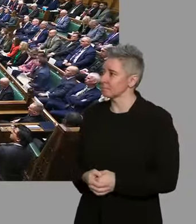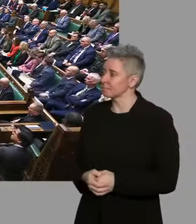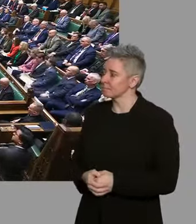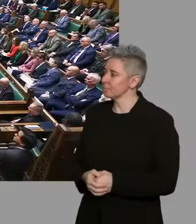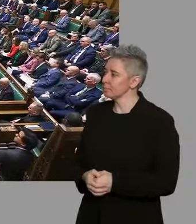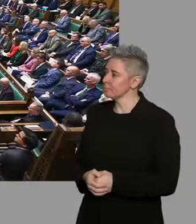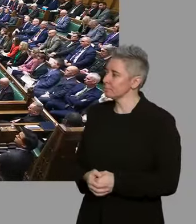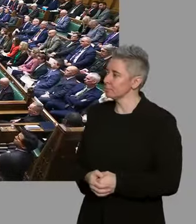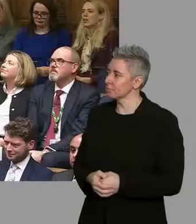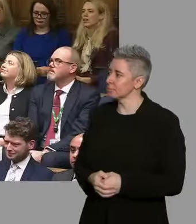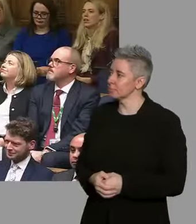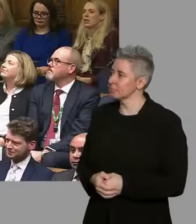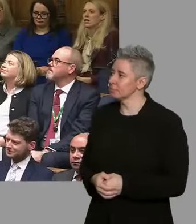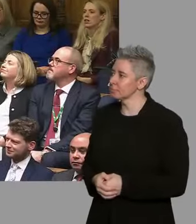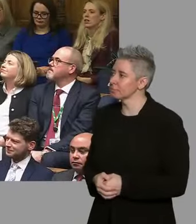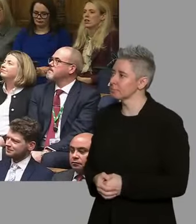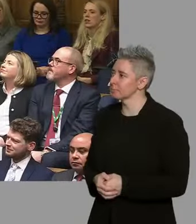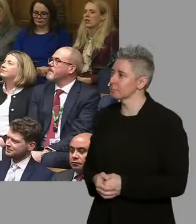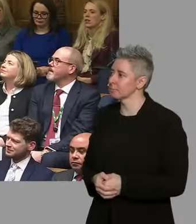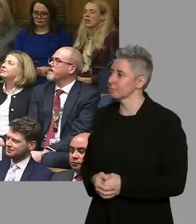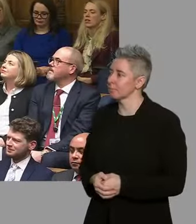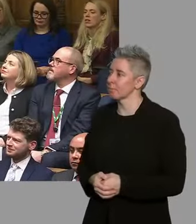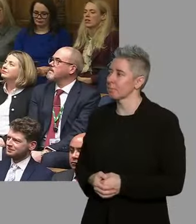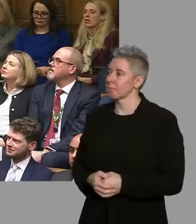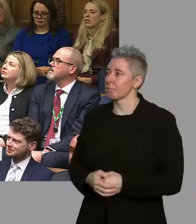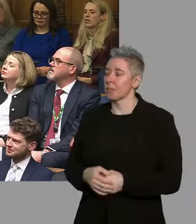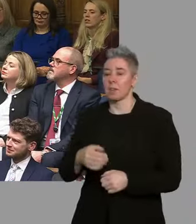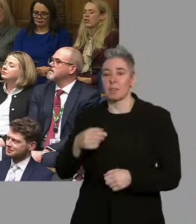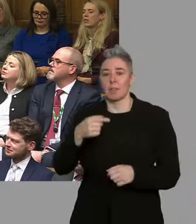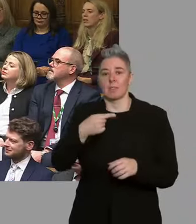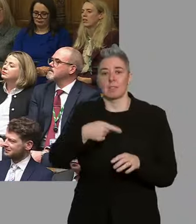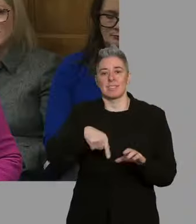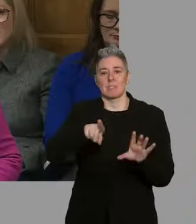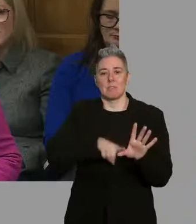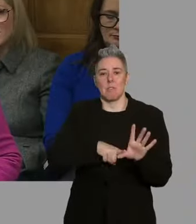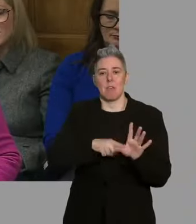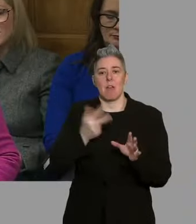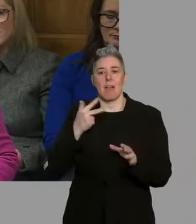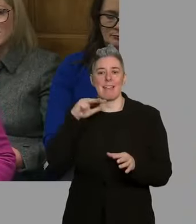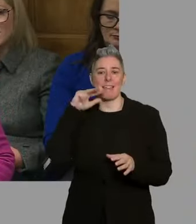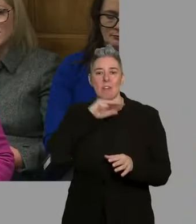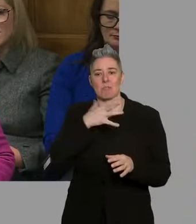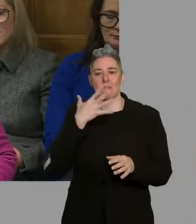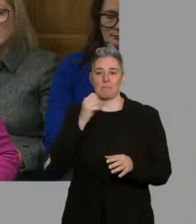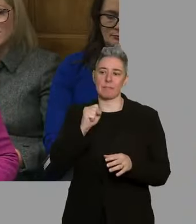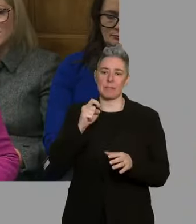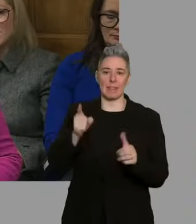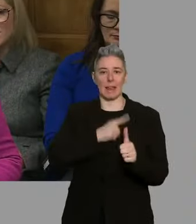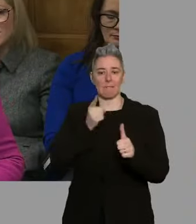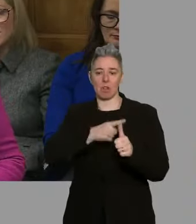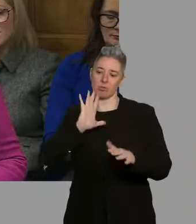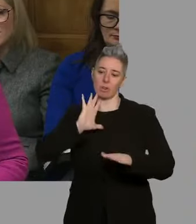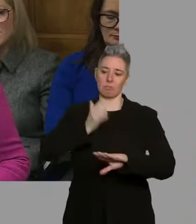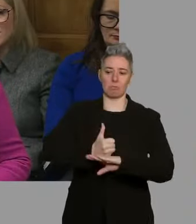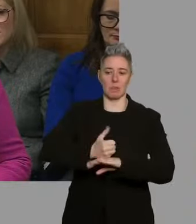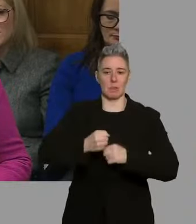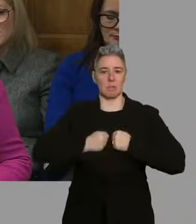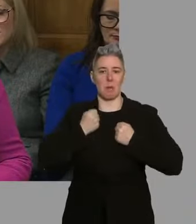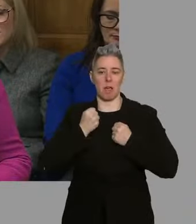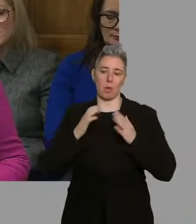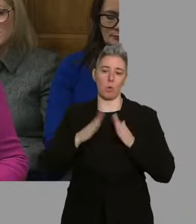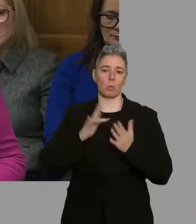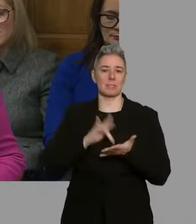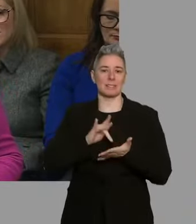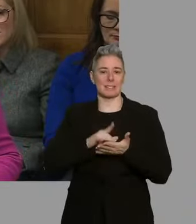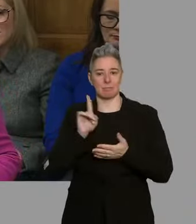the 850th anniversary of my home city of Glasgow. One of the key aims of the celebration is to